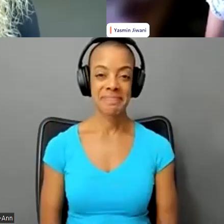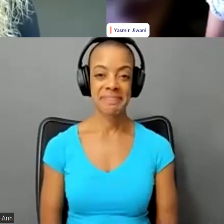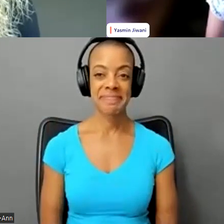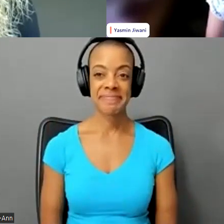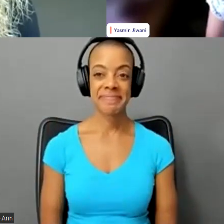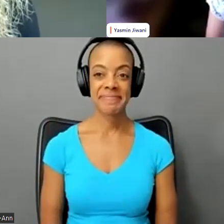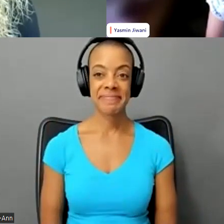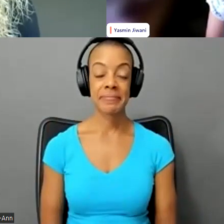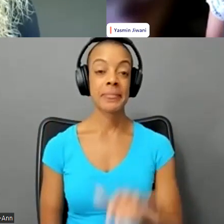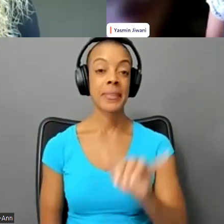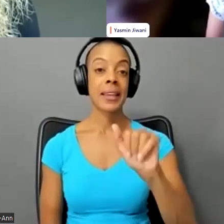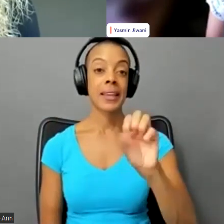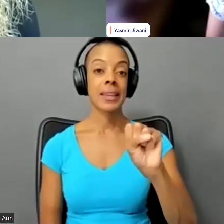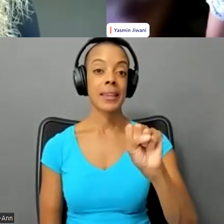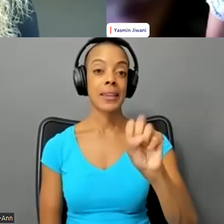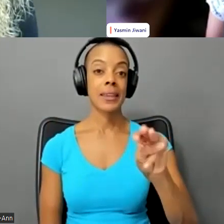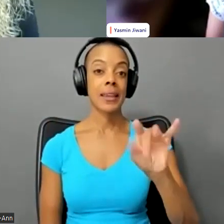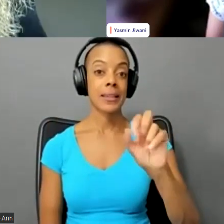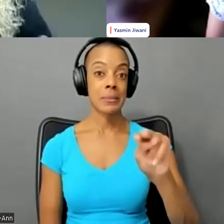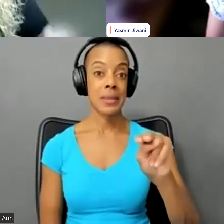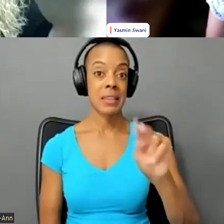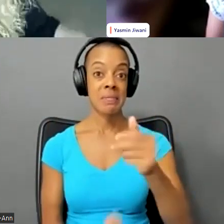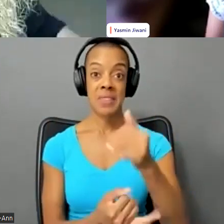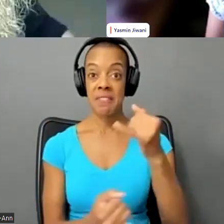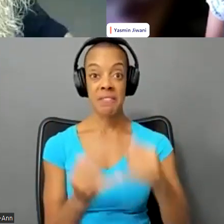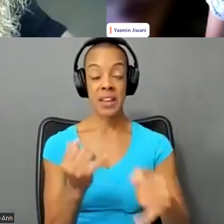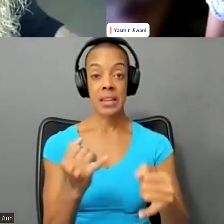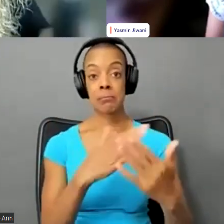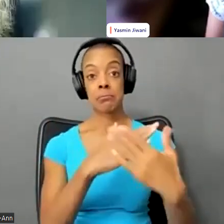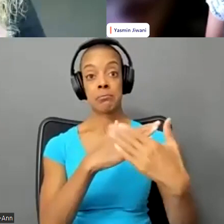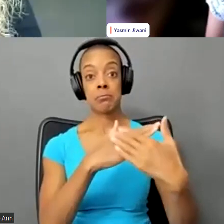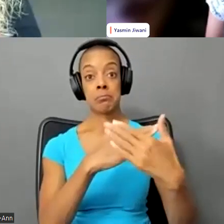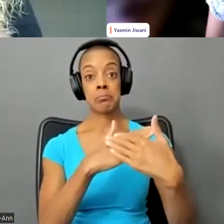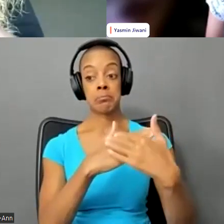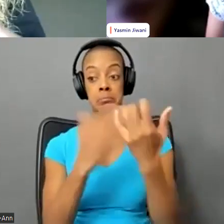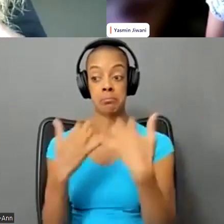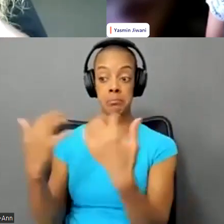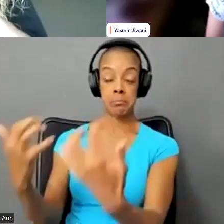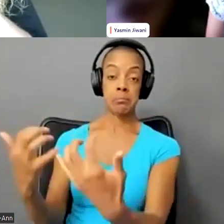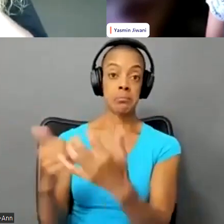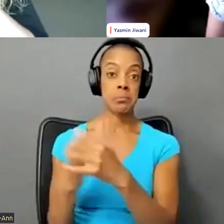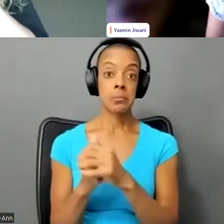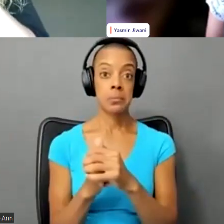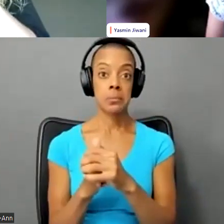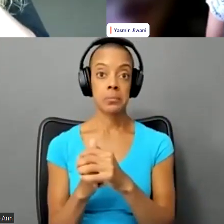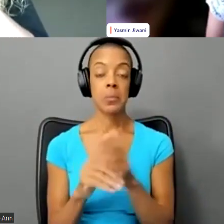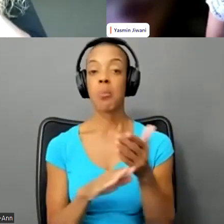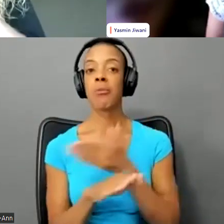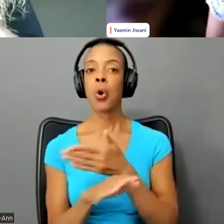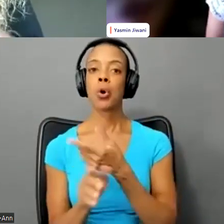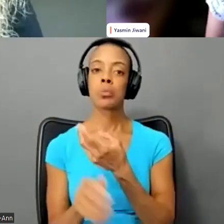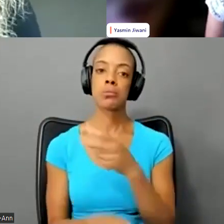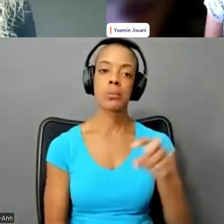Yasmin, if you have any final pieces of advice for anti-violence workers before we move into the Q&A